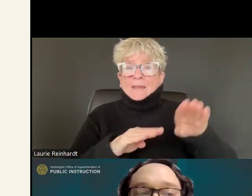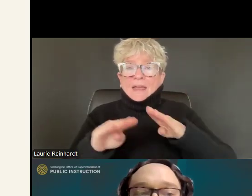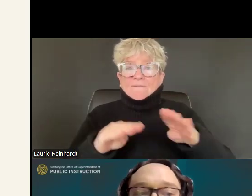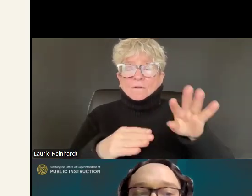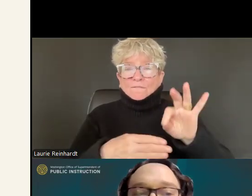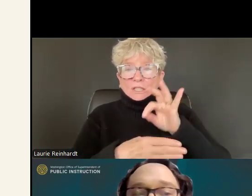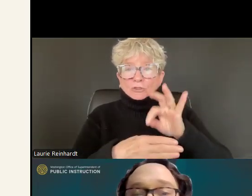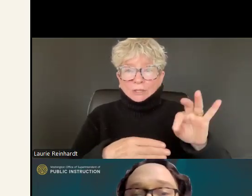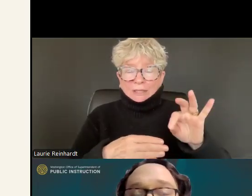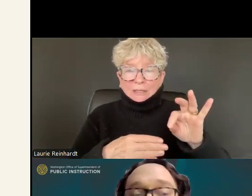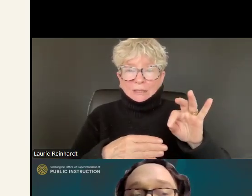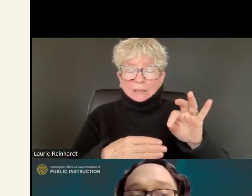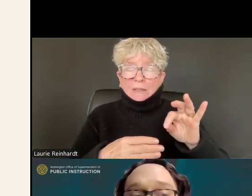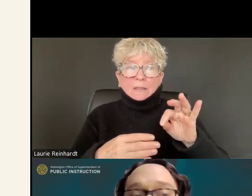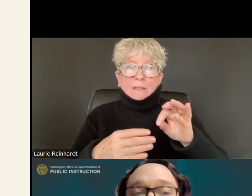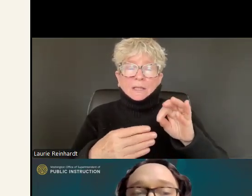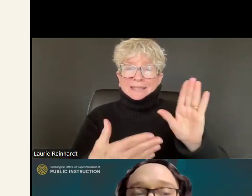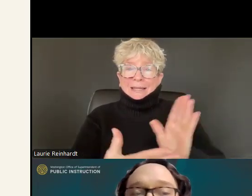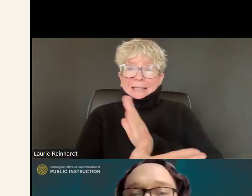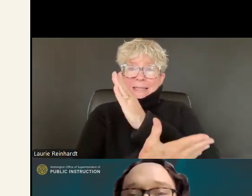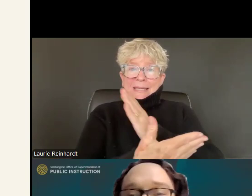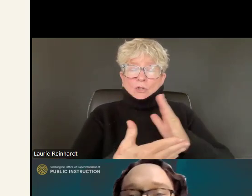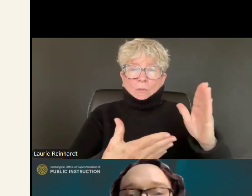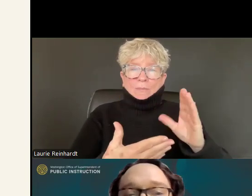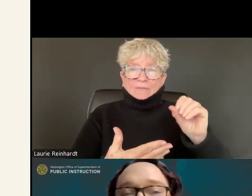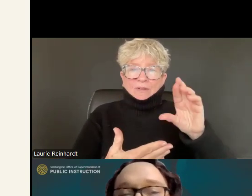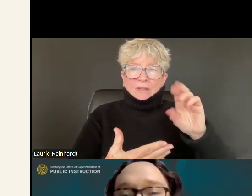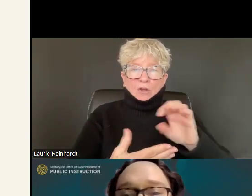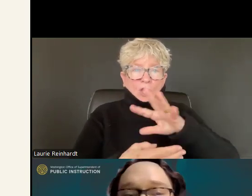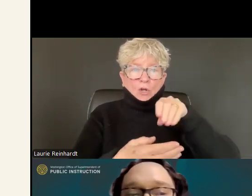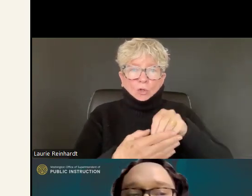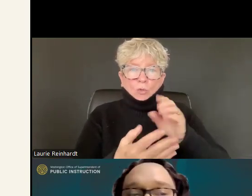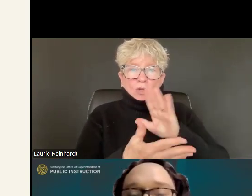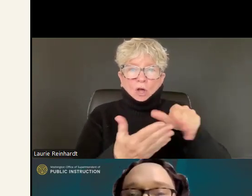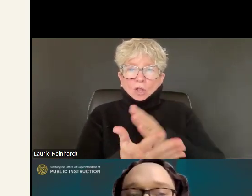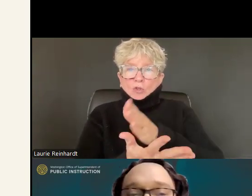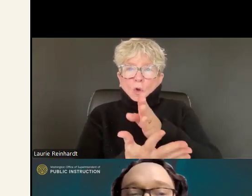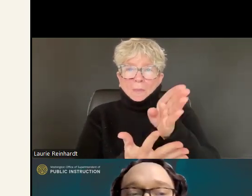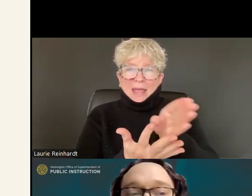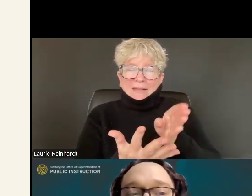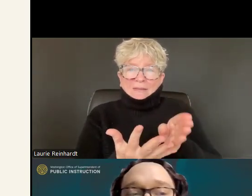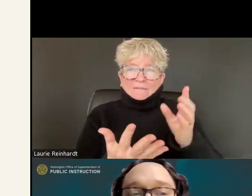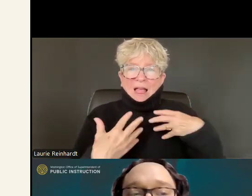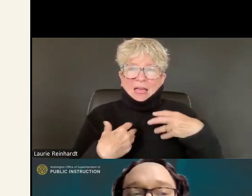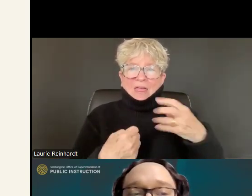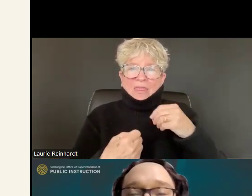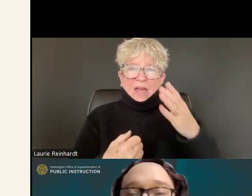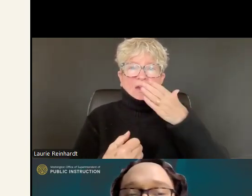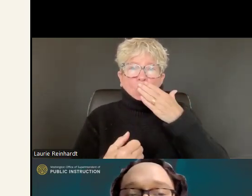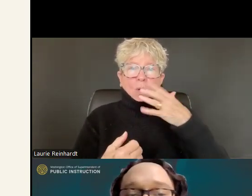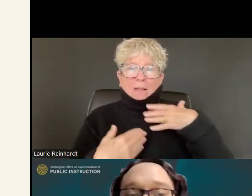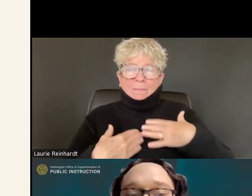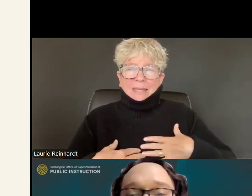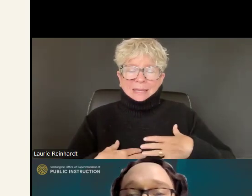It exists within a continuum of care that includes all domains of health and well-being. That means physically,